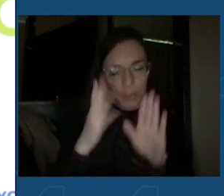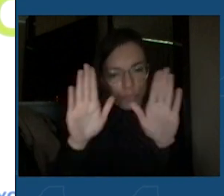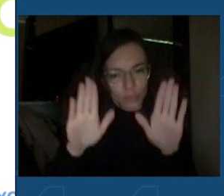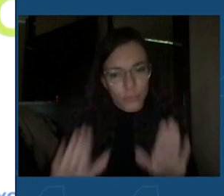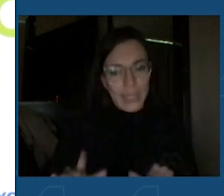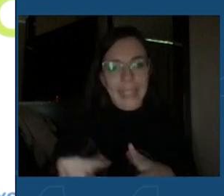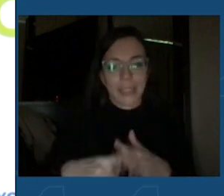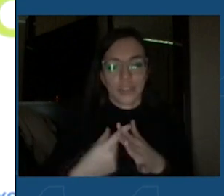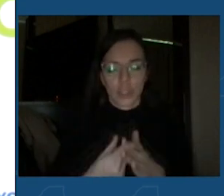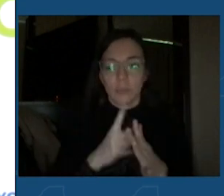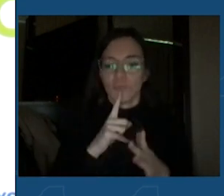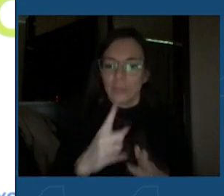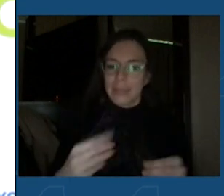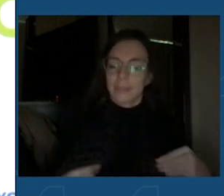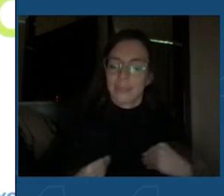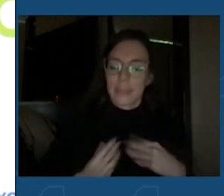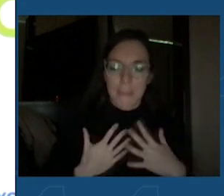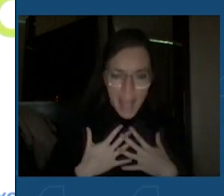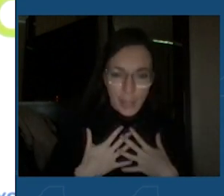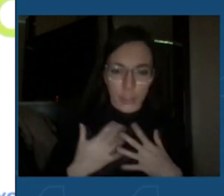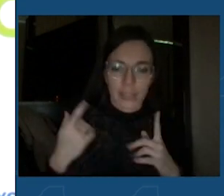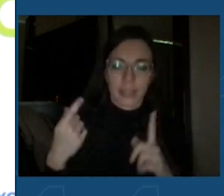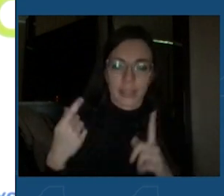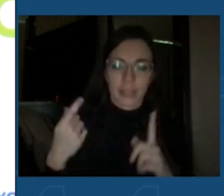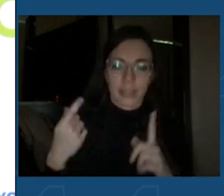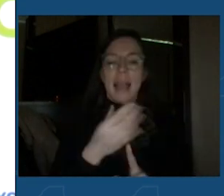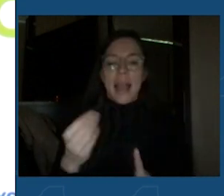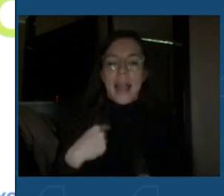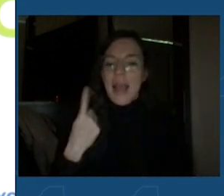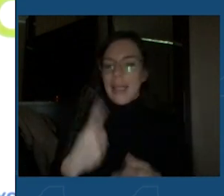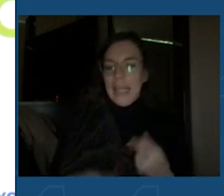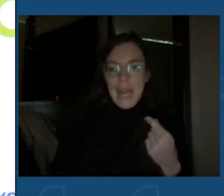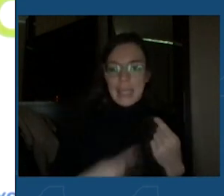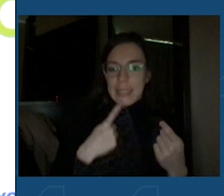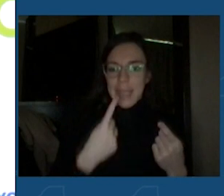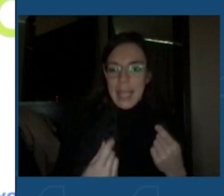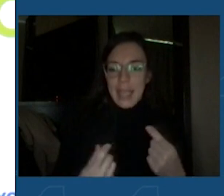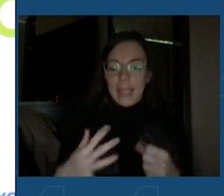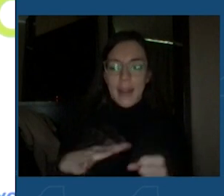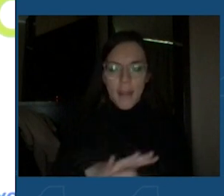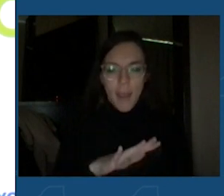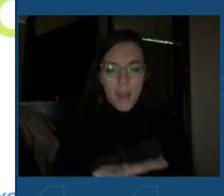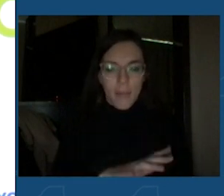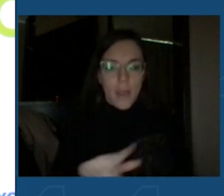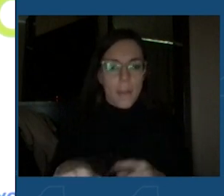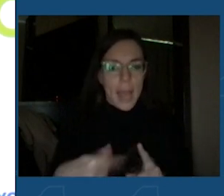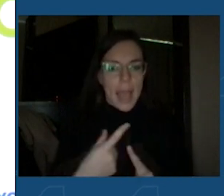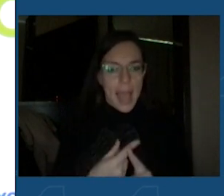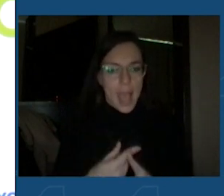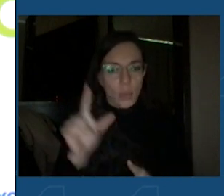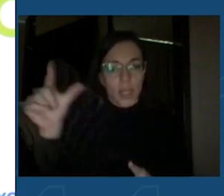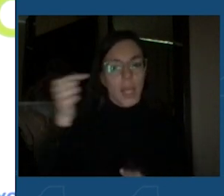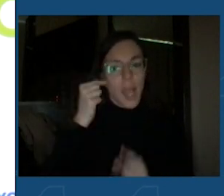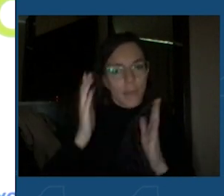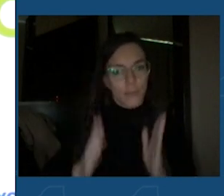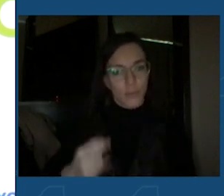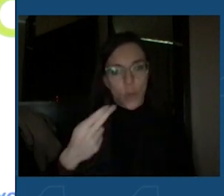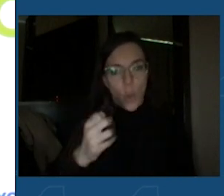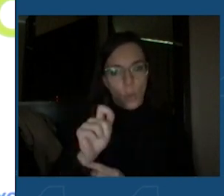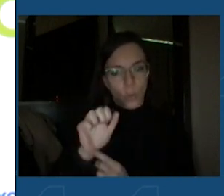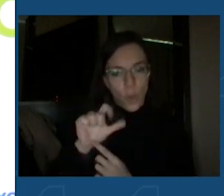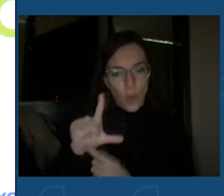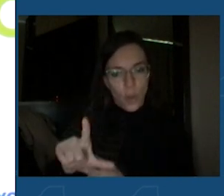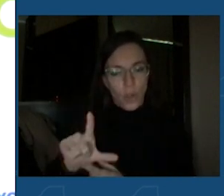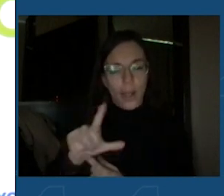truly inspiring. And I cannot say enough about Governor Hochul